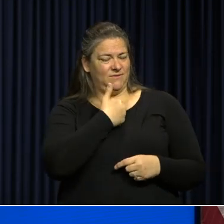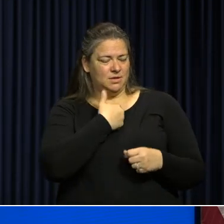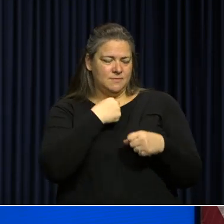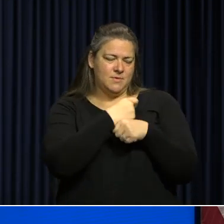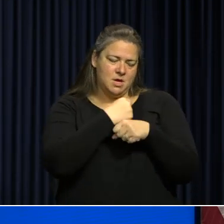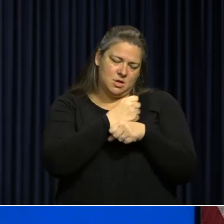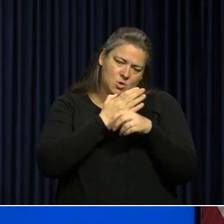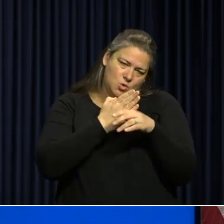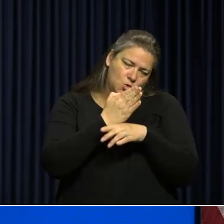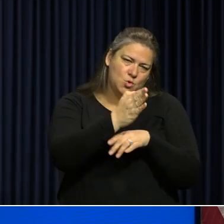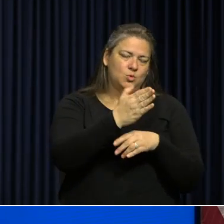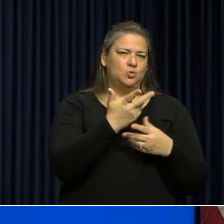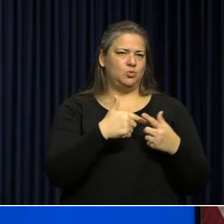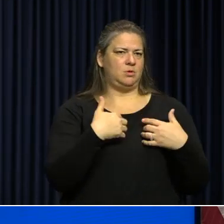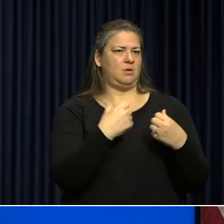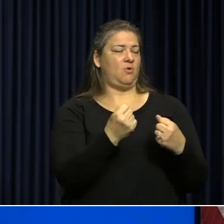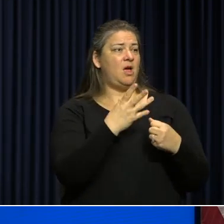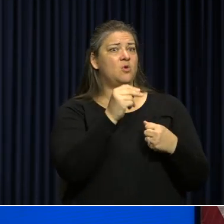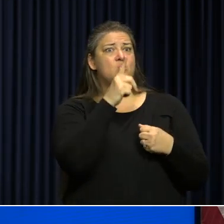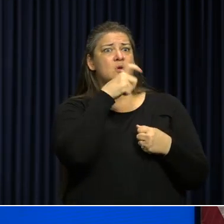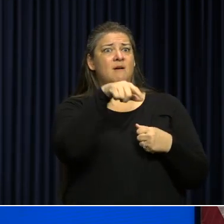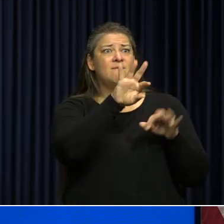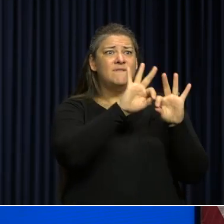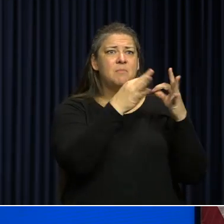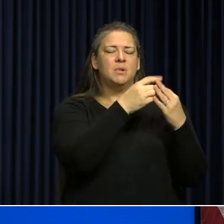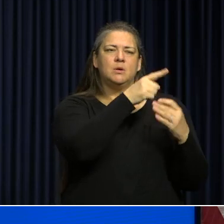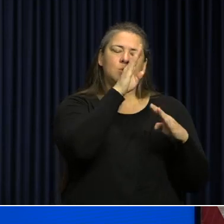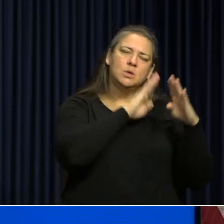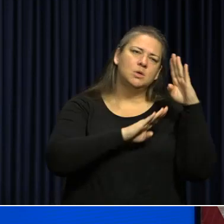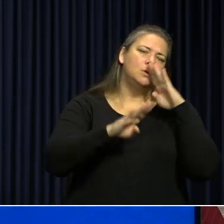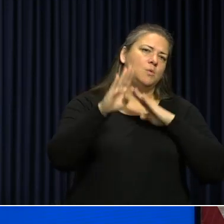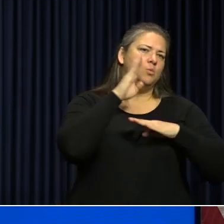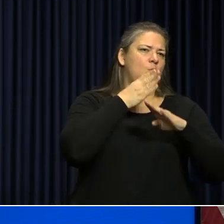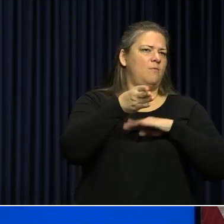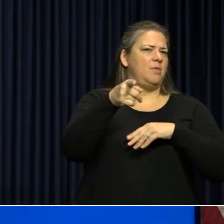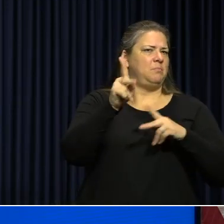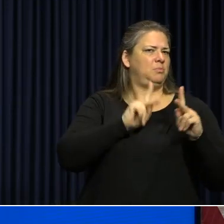and to everybody's family that has worried.